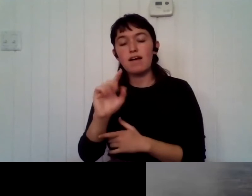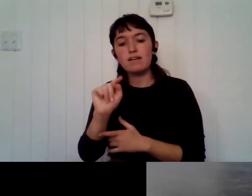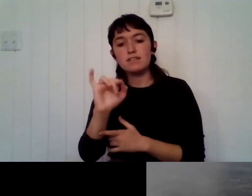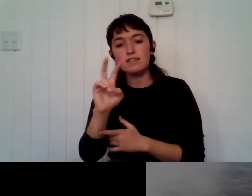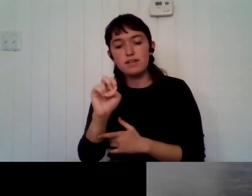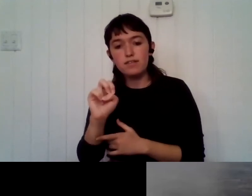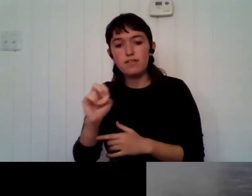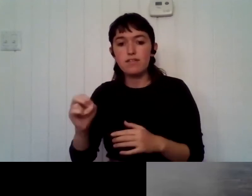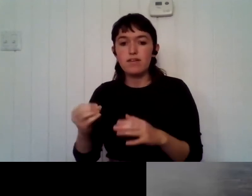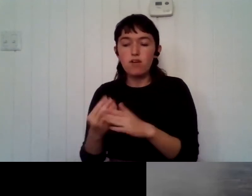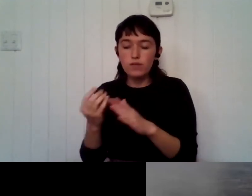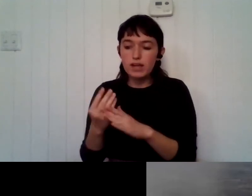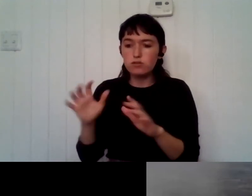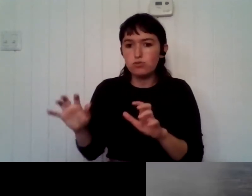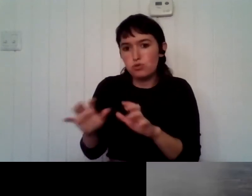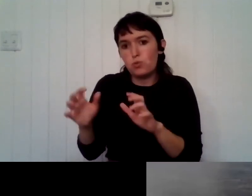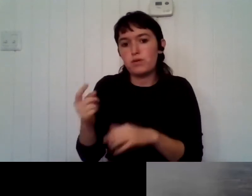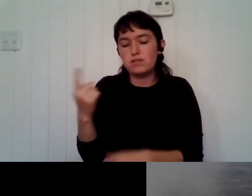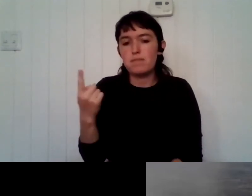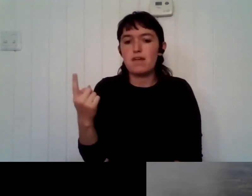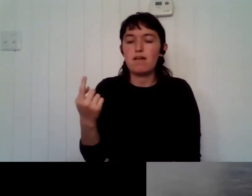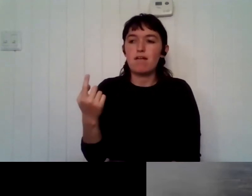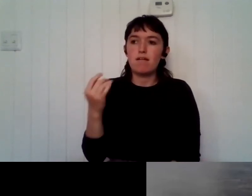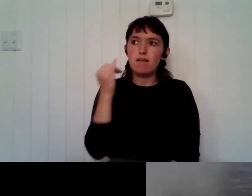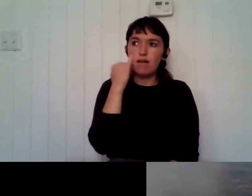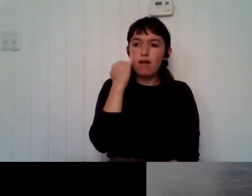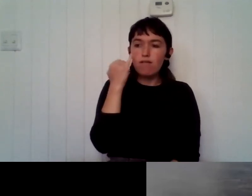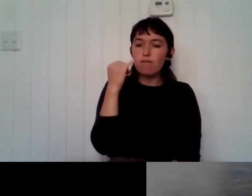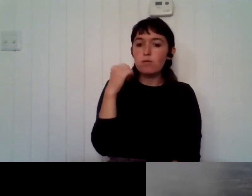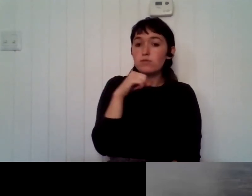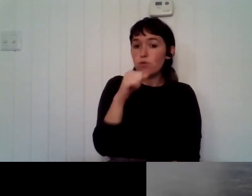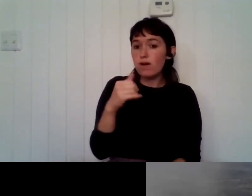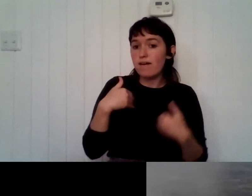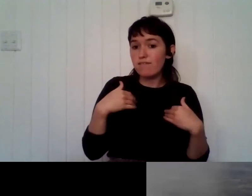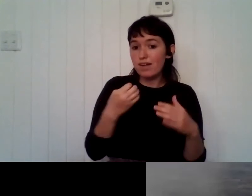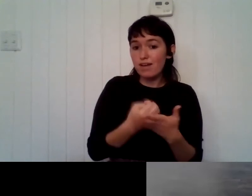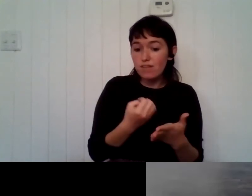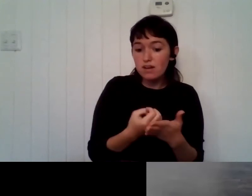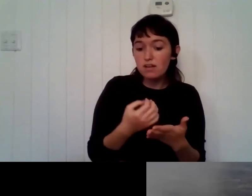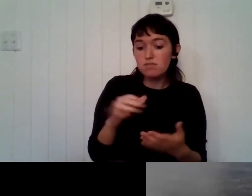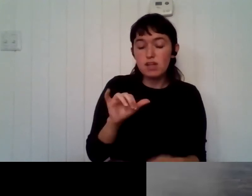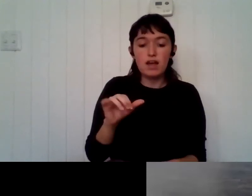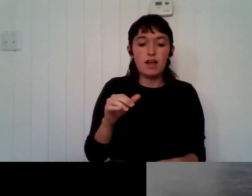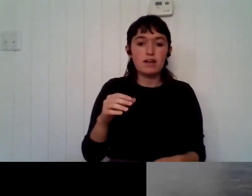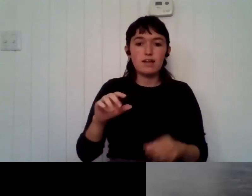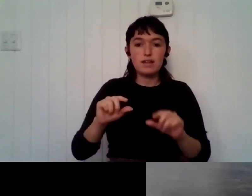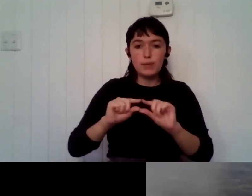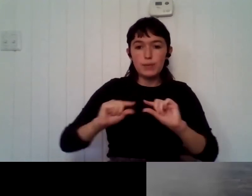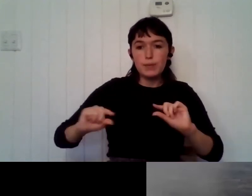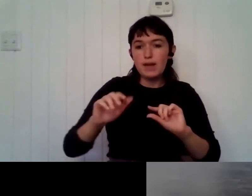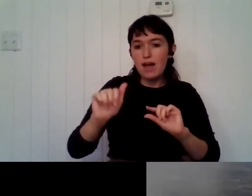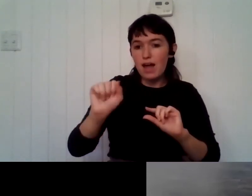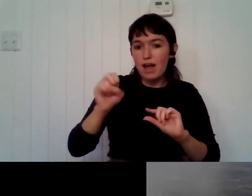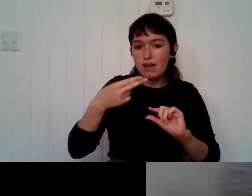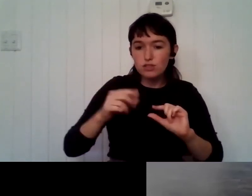volcanoes, either they don't have the evidence of previous eruptions. So for example, layers of ash around them,